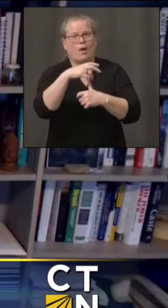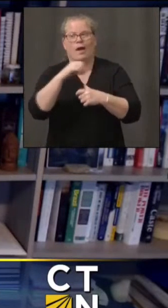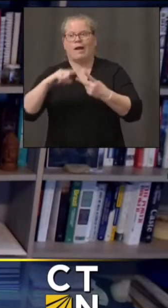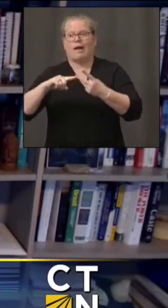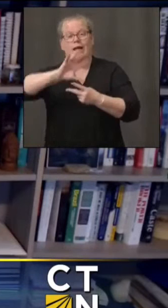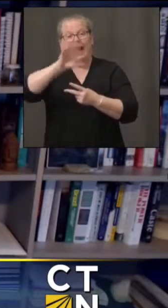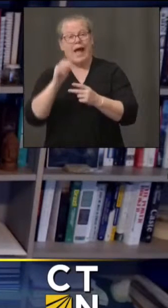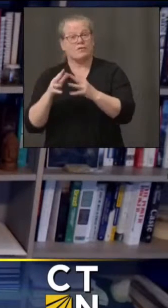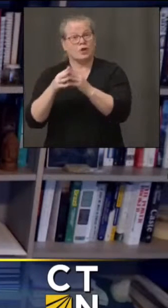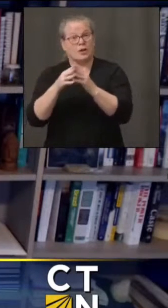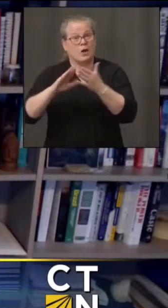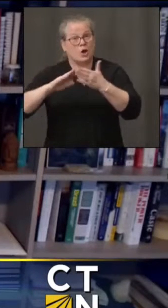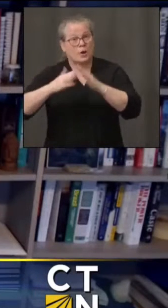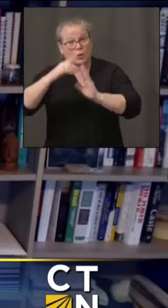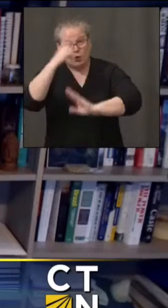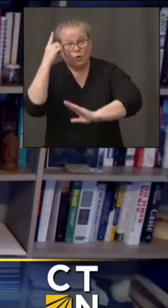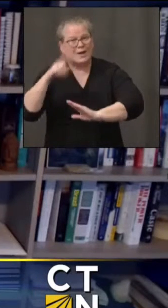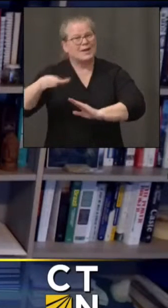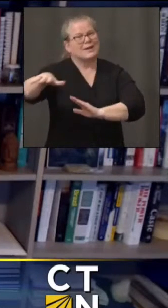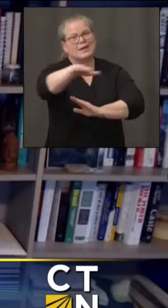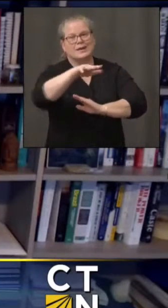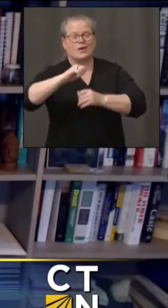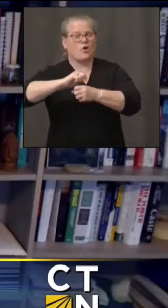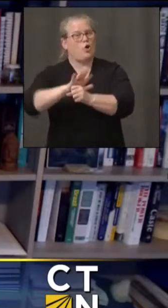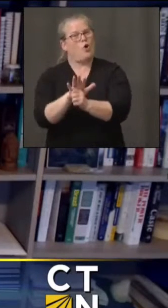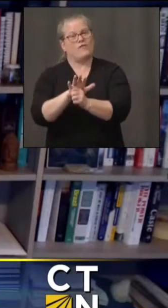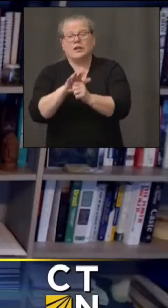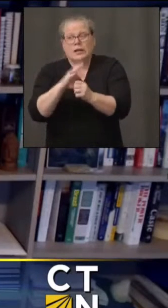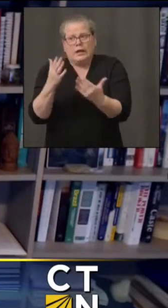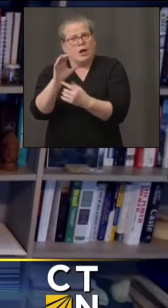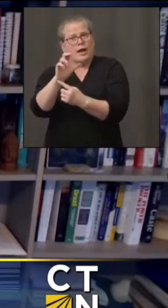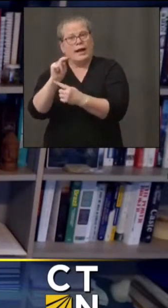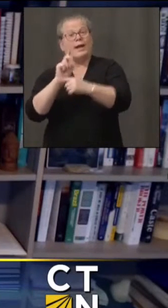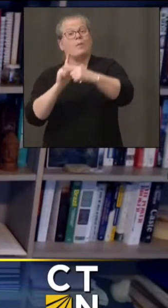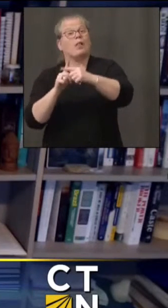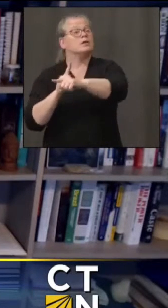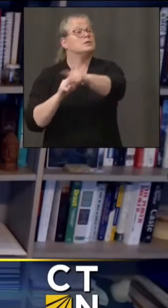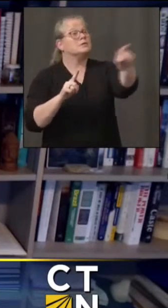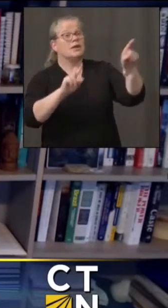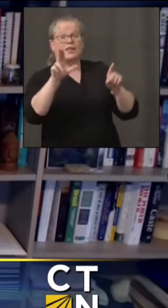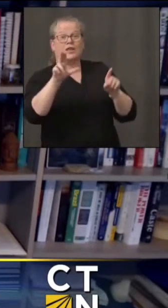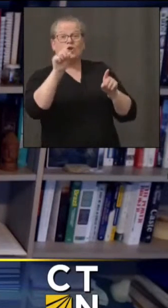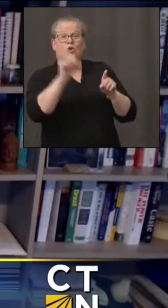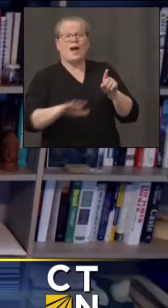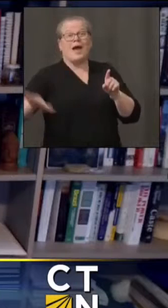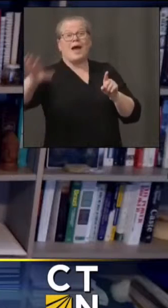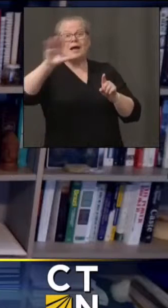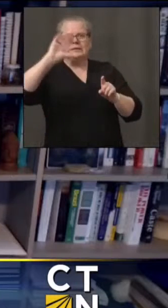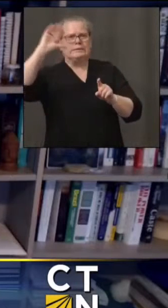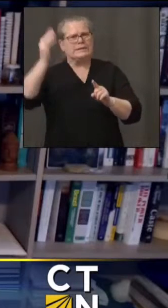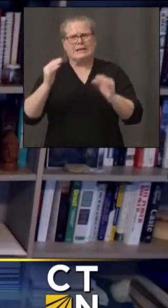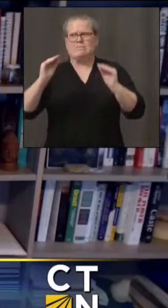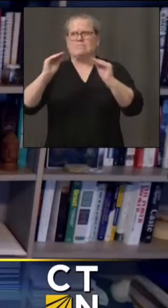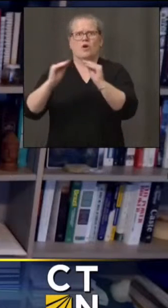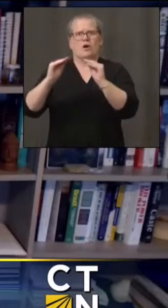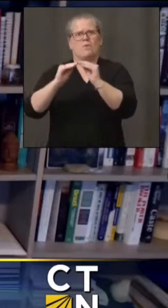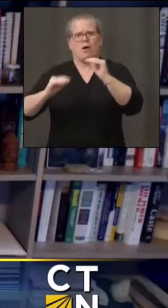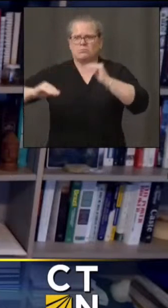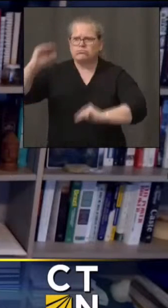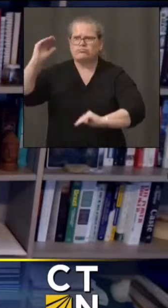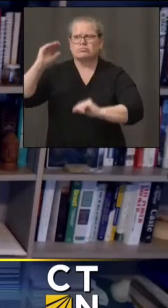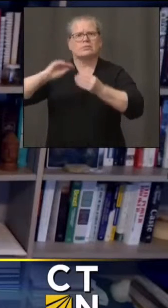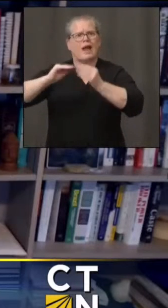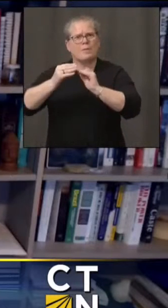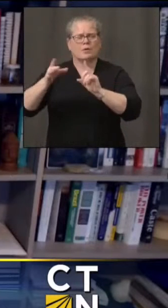COVID, not only here in Connecticut, but throughout the country, has a disproportionate burden. And really the importance of public